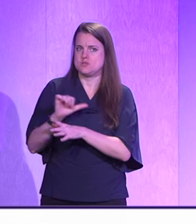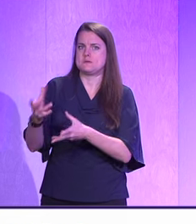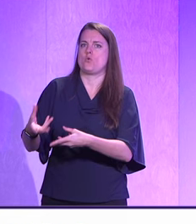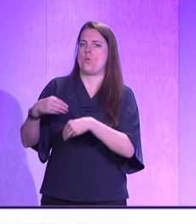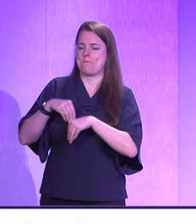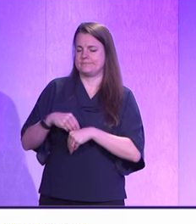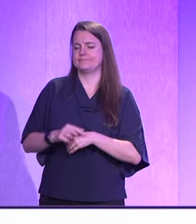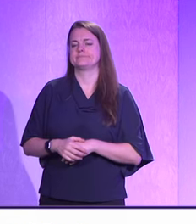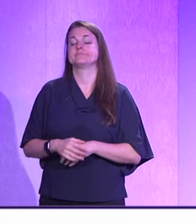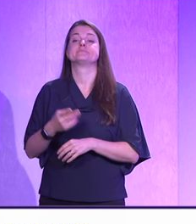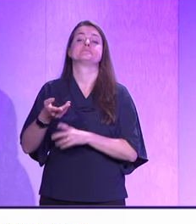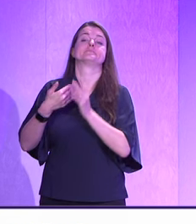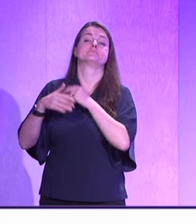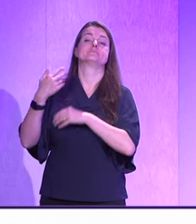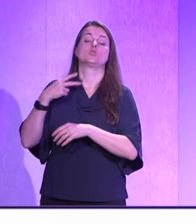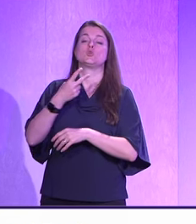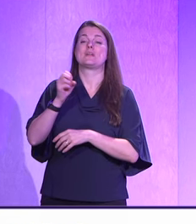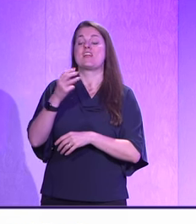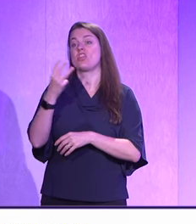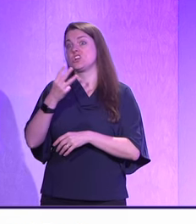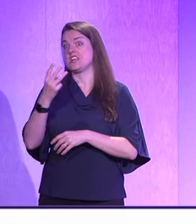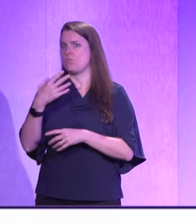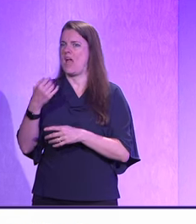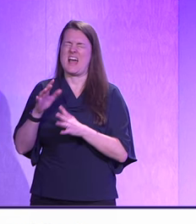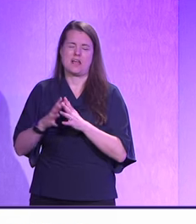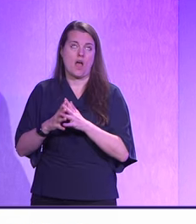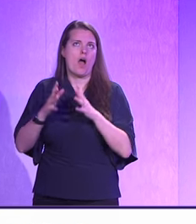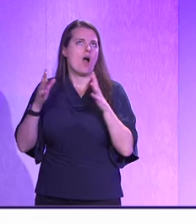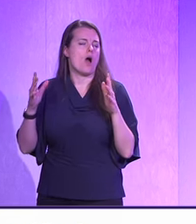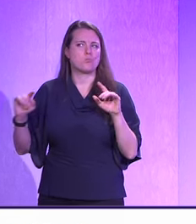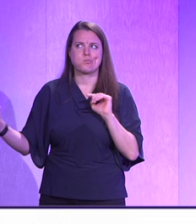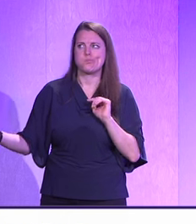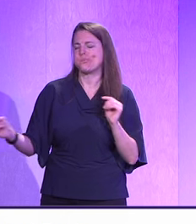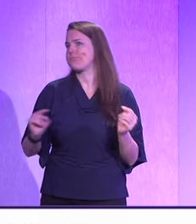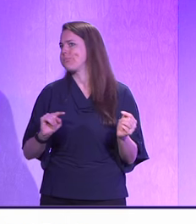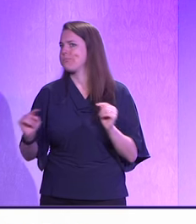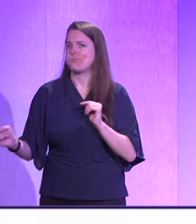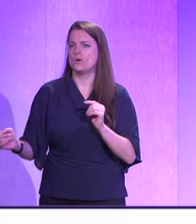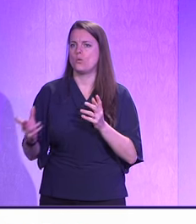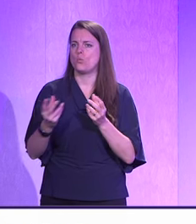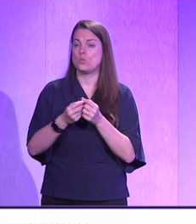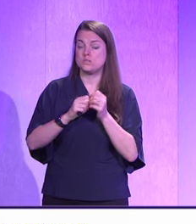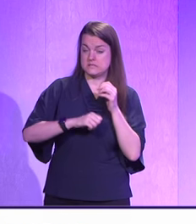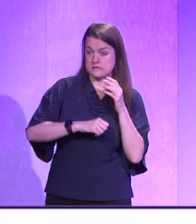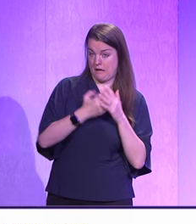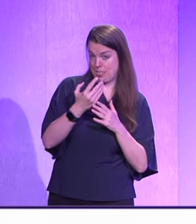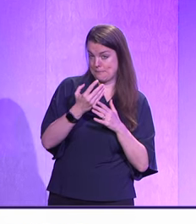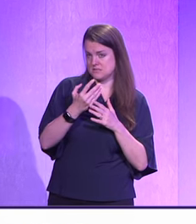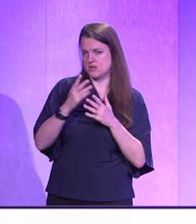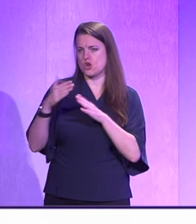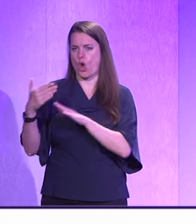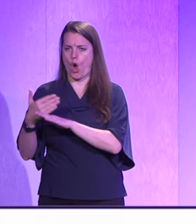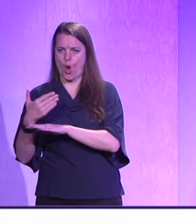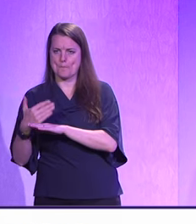Back in 2013, I was in an organization, and there were some kind of epic battles between the kind of development group and